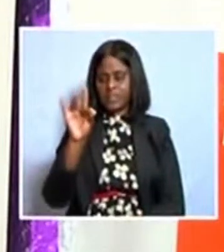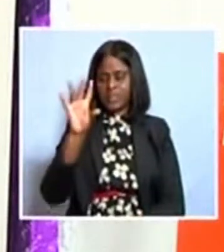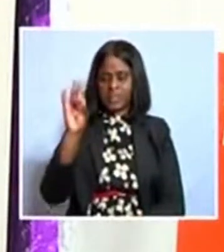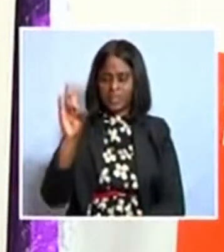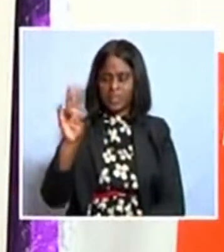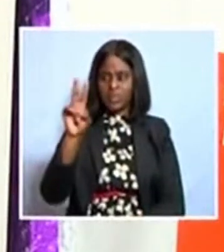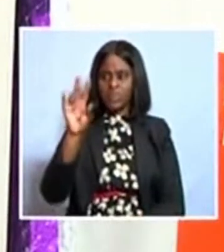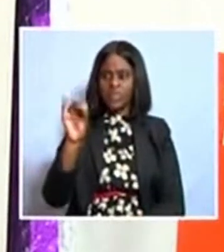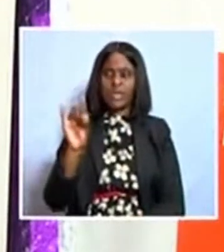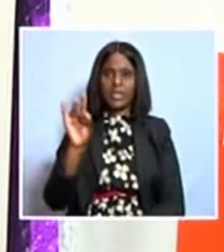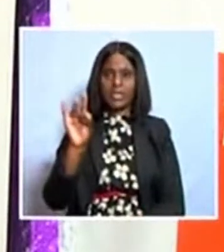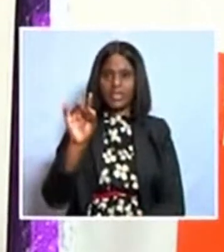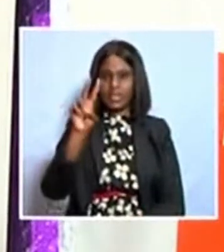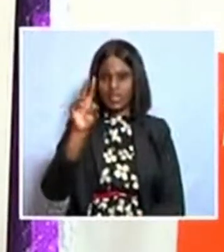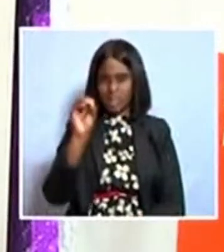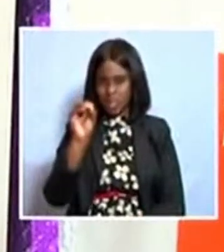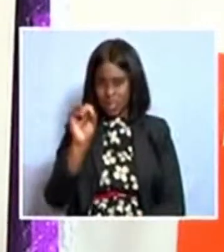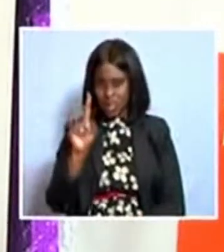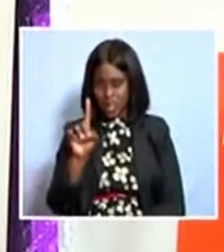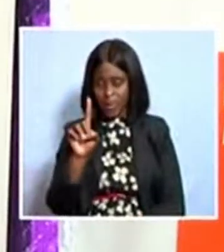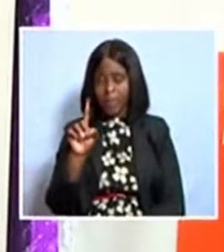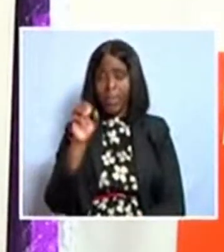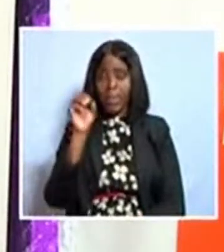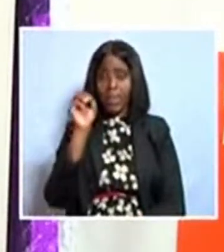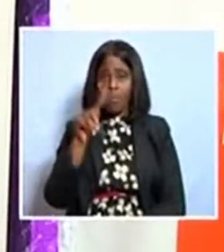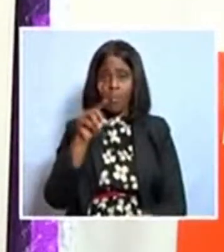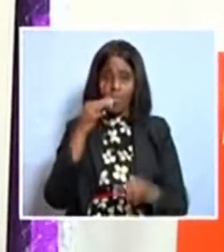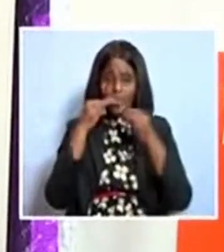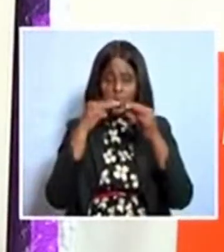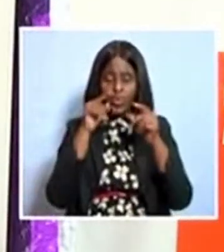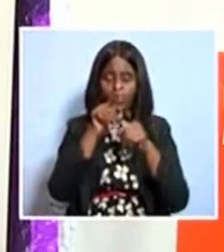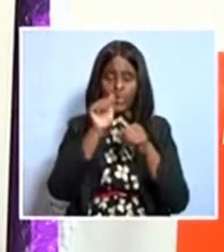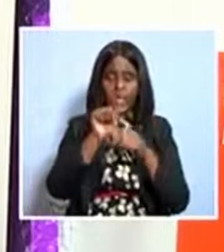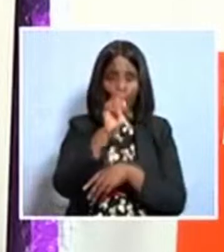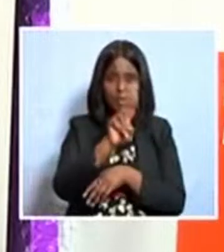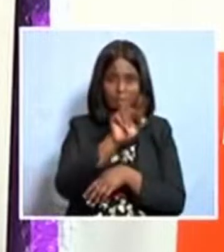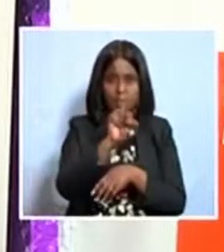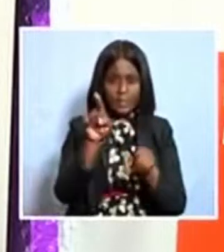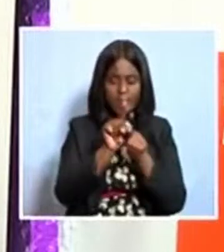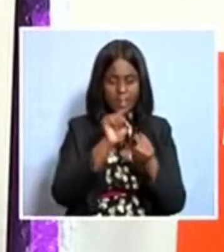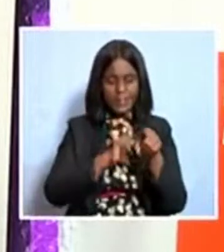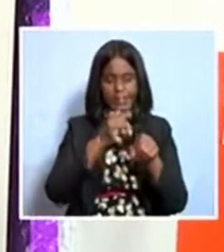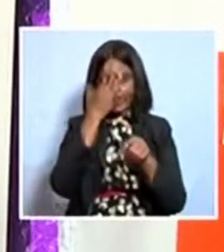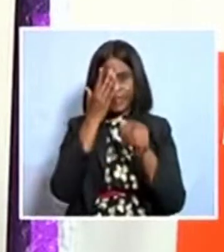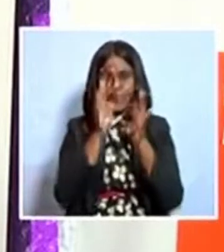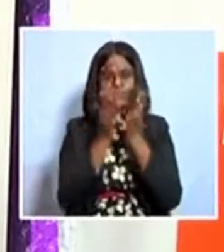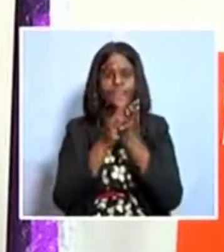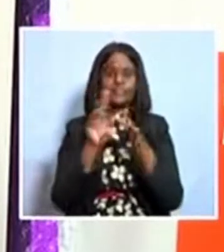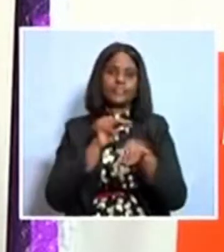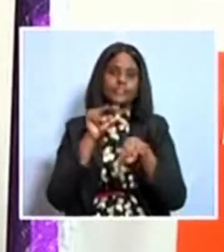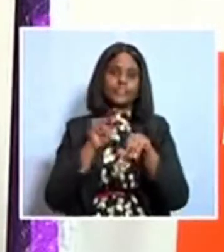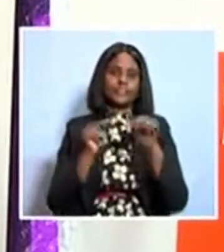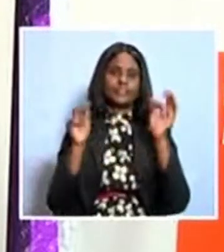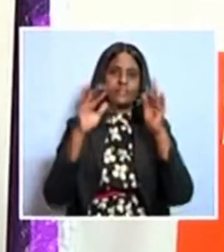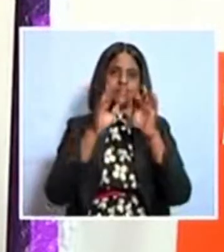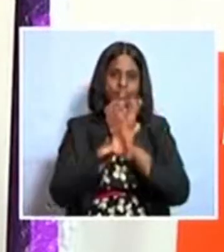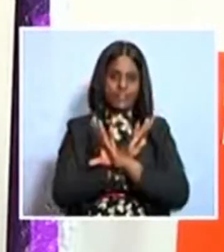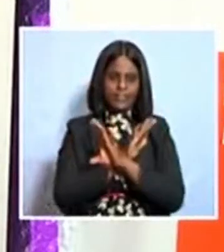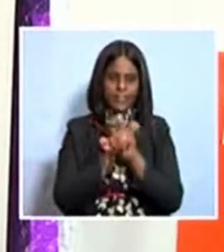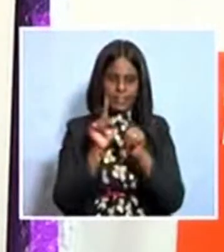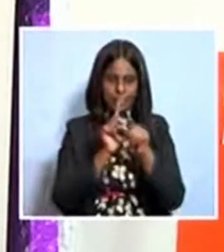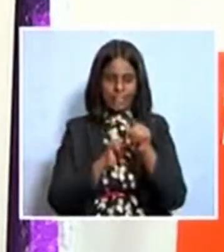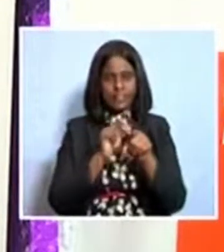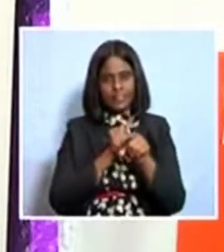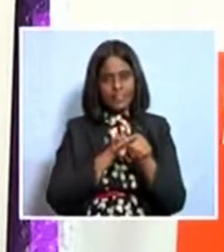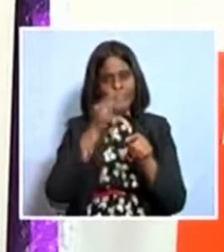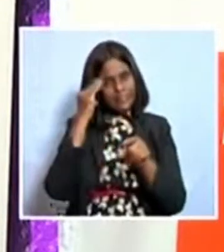0978772801. Send that text message. Better still, you can also utilize our Facebook page, the National Assembly of Zambia. Like that page, let us